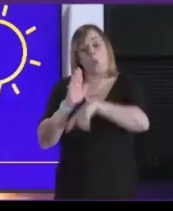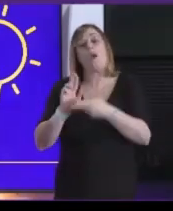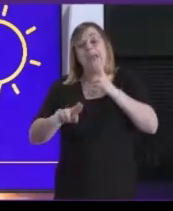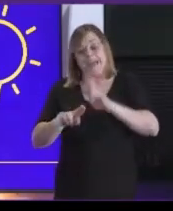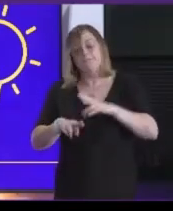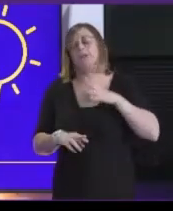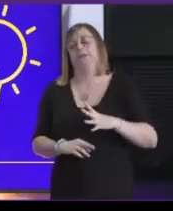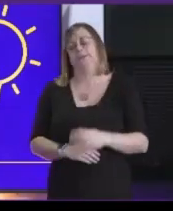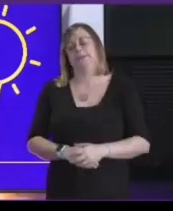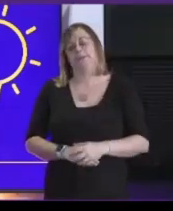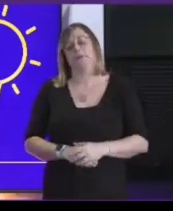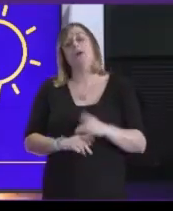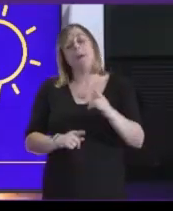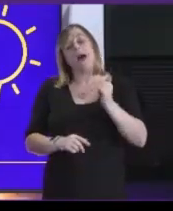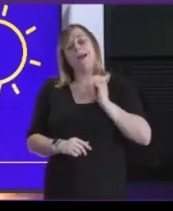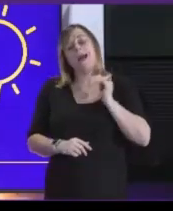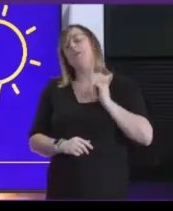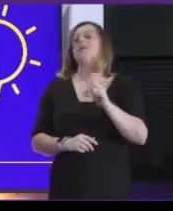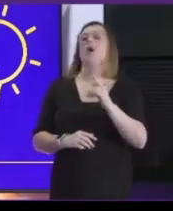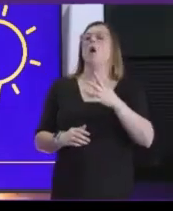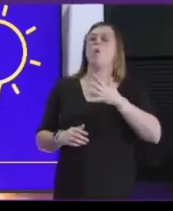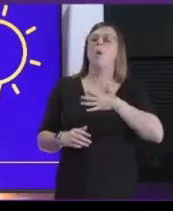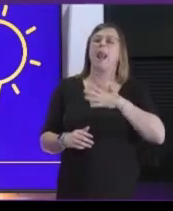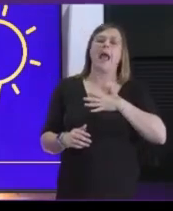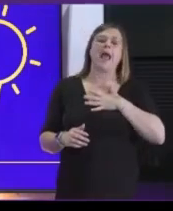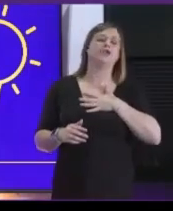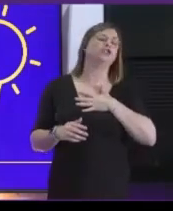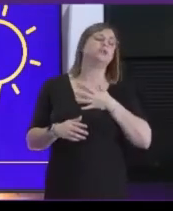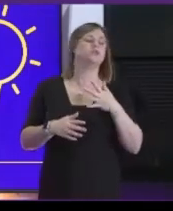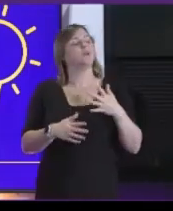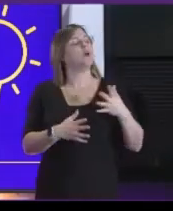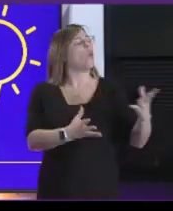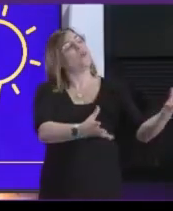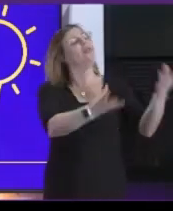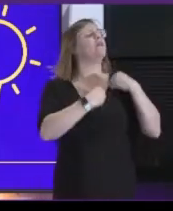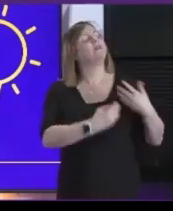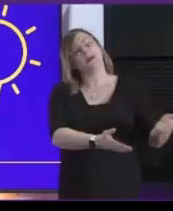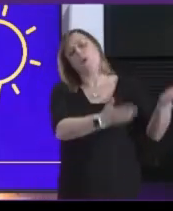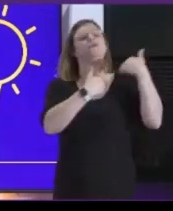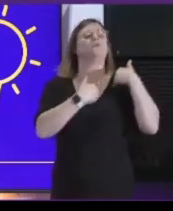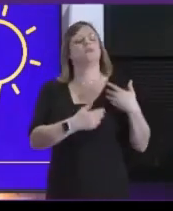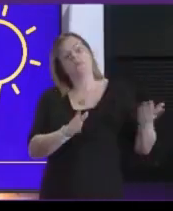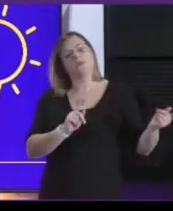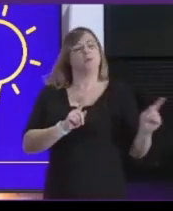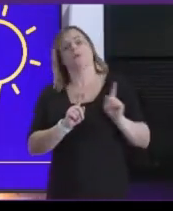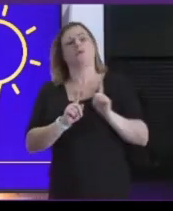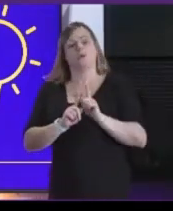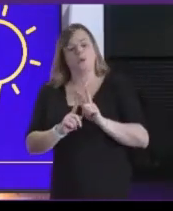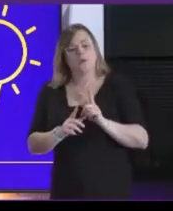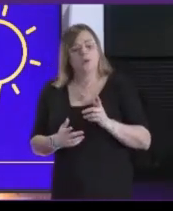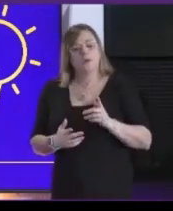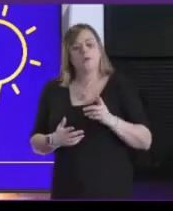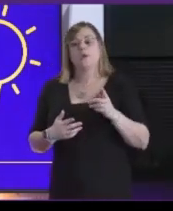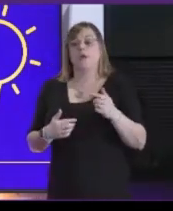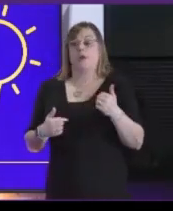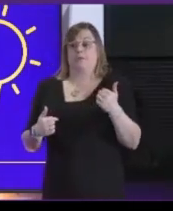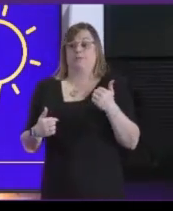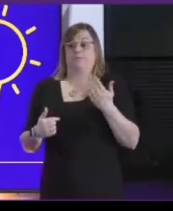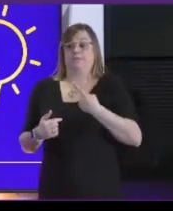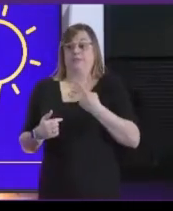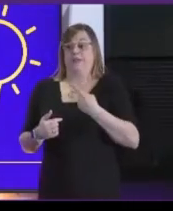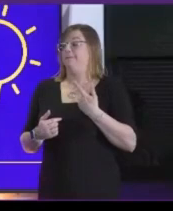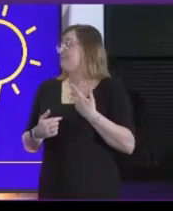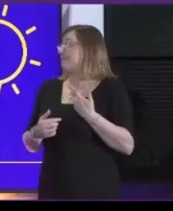necessary. But in Canada, we really like to just bring people along with us. Although I've been in this world now for 30